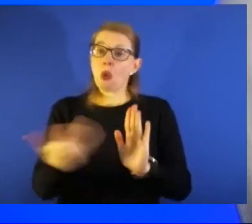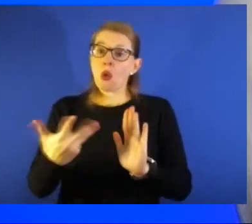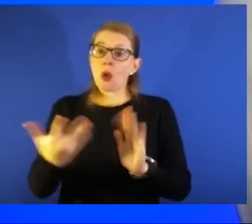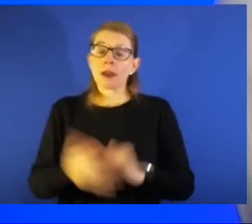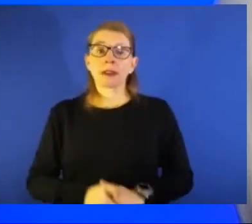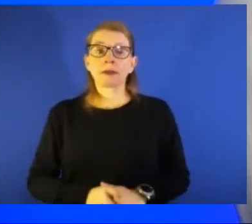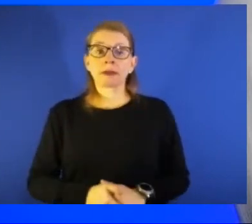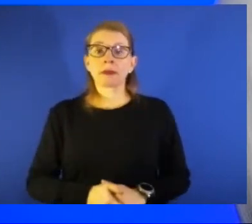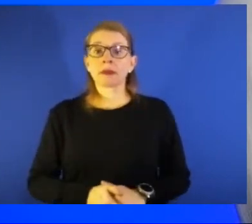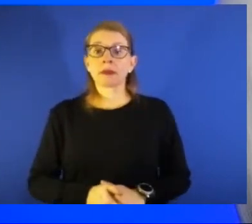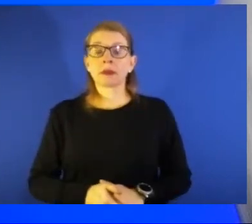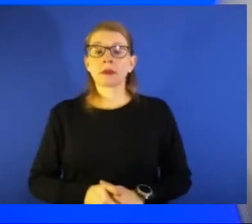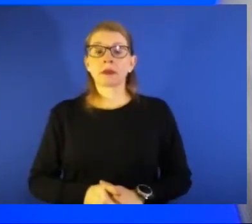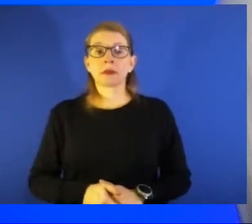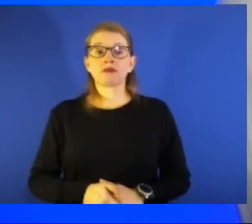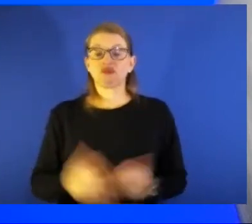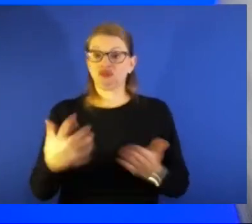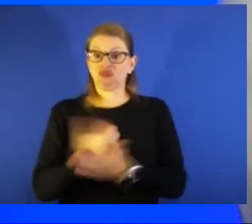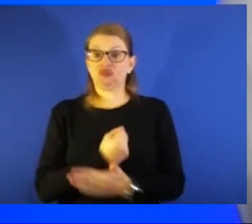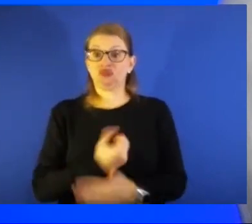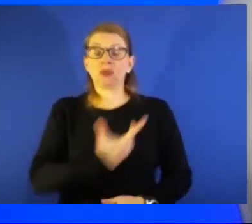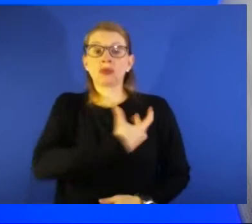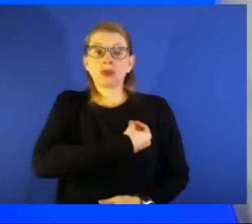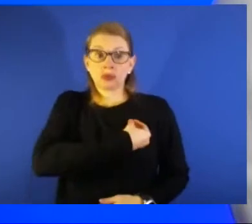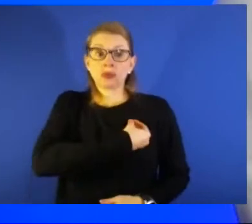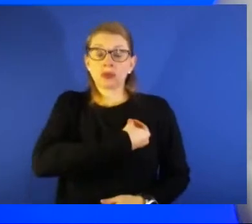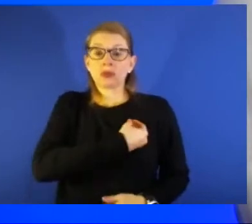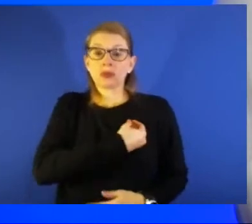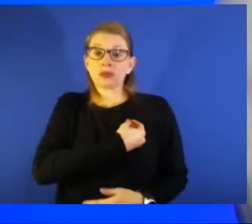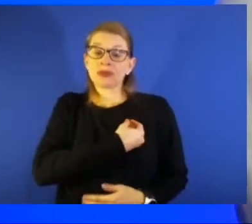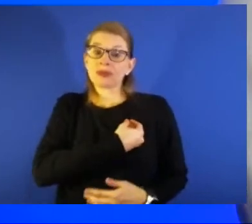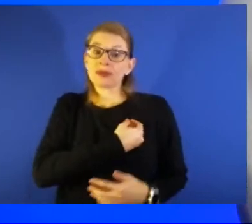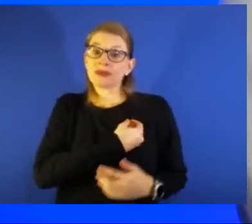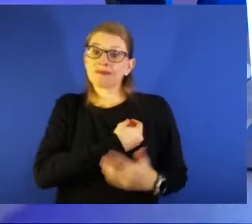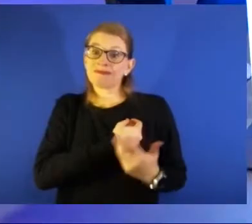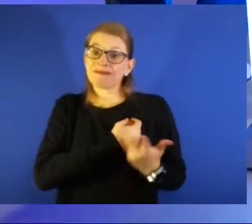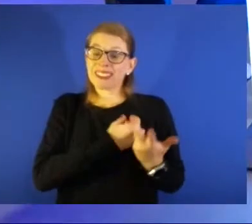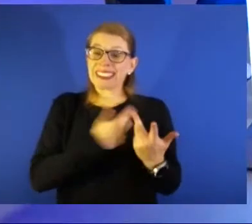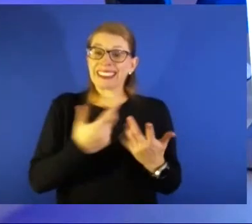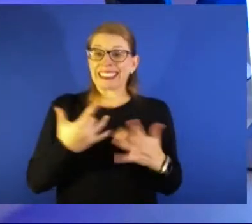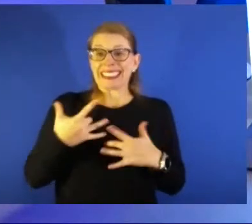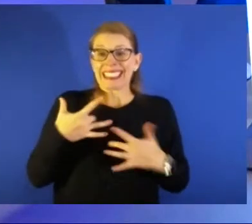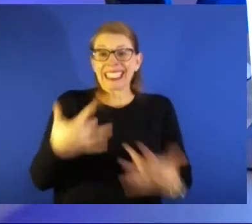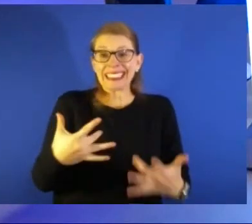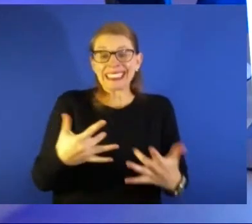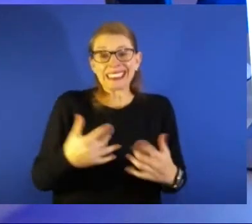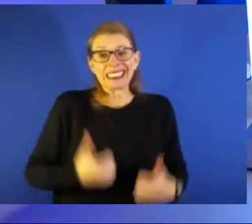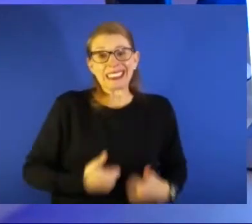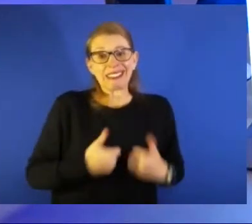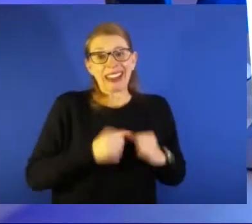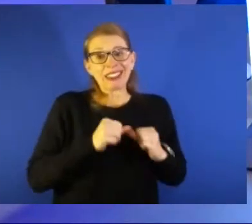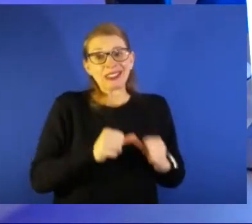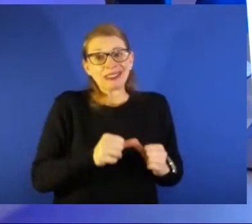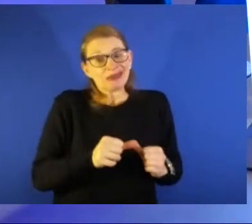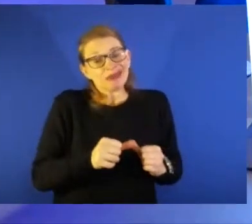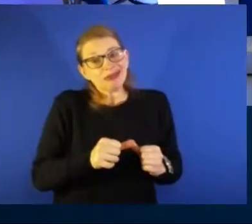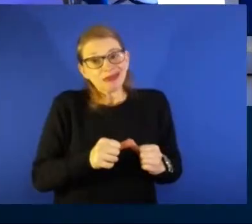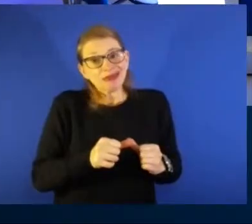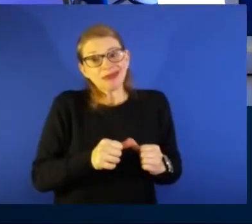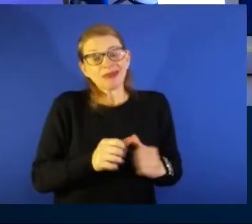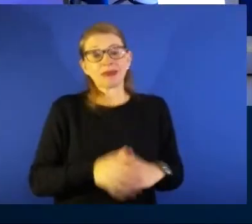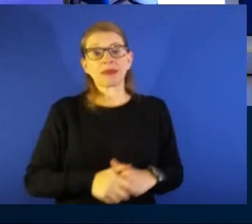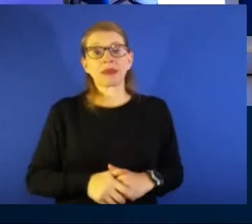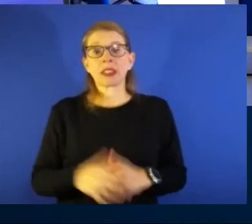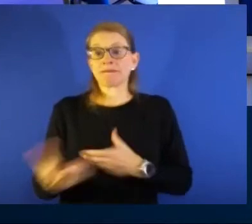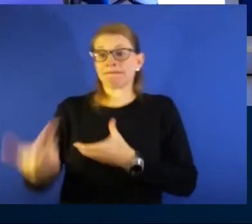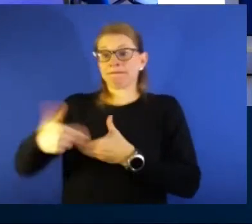vaccinated and it tends to work in your favor. Well said. All right, we're going to bring Dr. Hawkinson back into the conversation because there were some